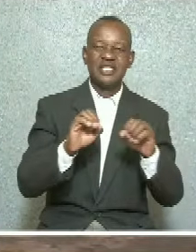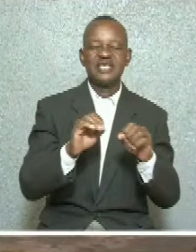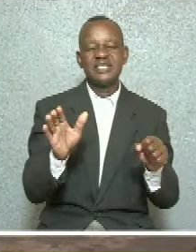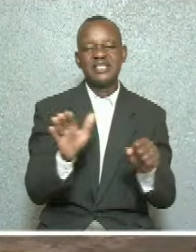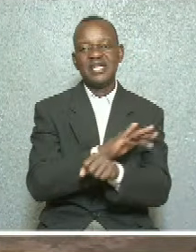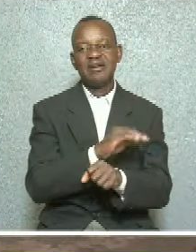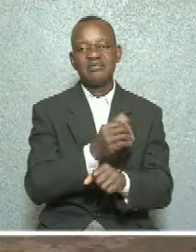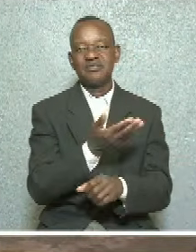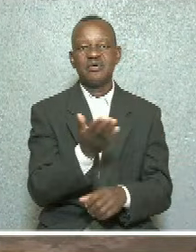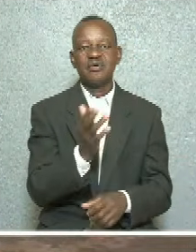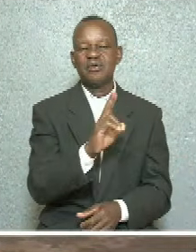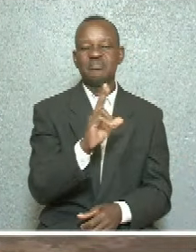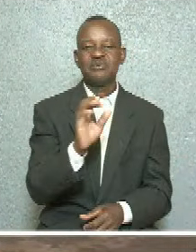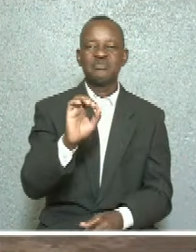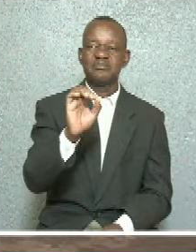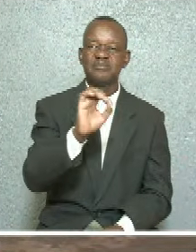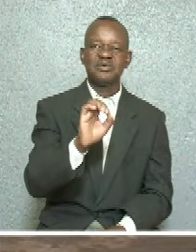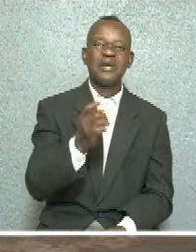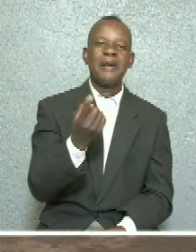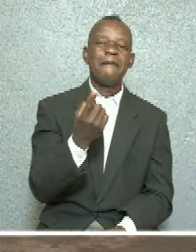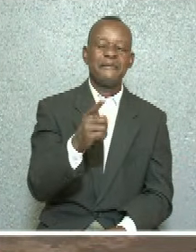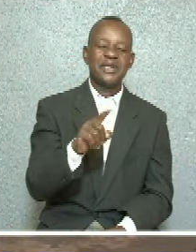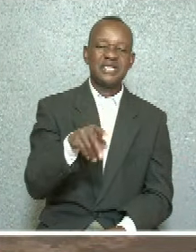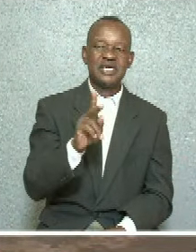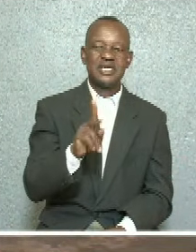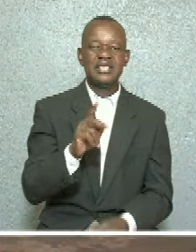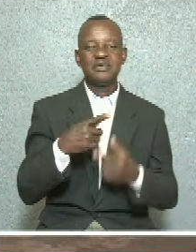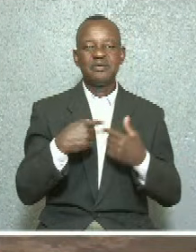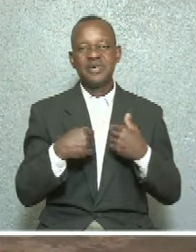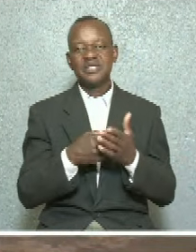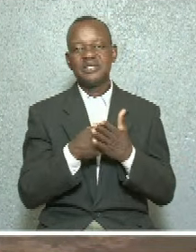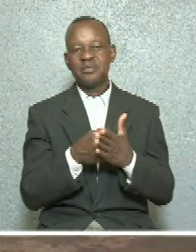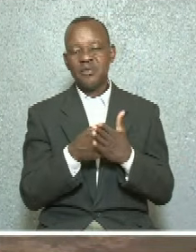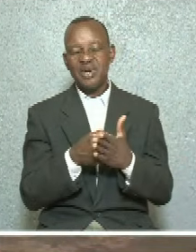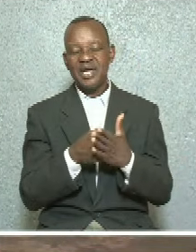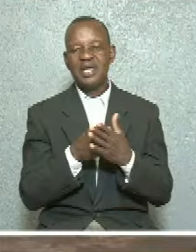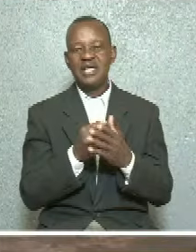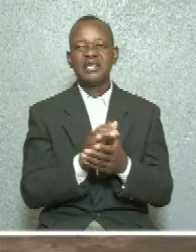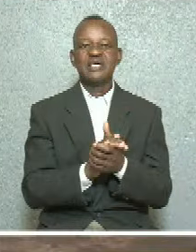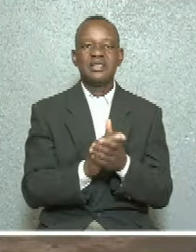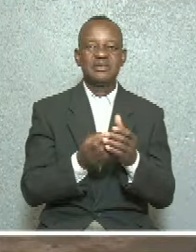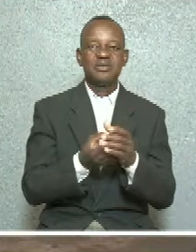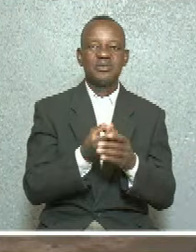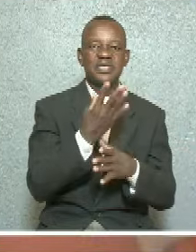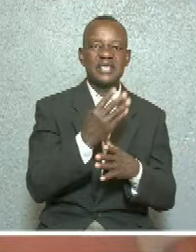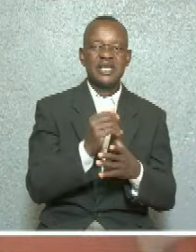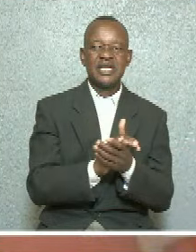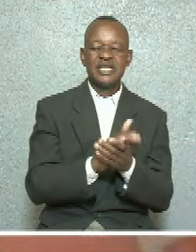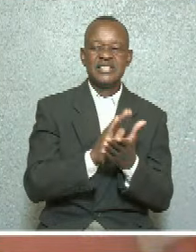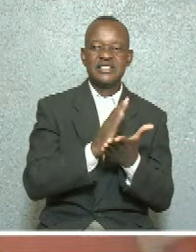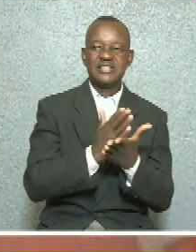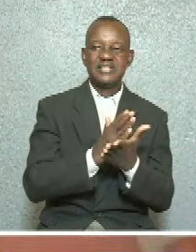opportunities for the sports activities that different learners are interested in? And over the years, we've had lots of